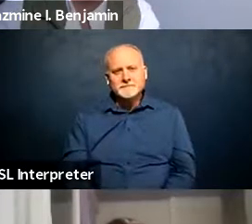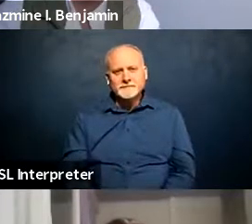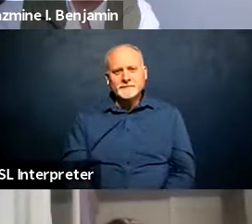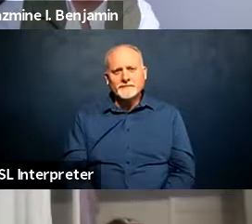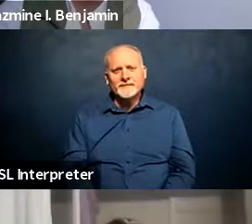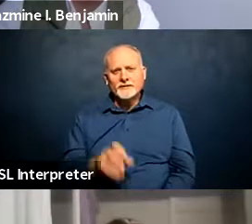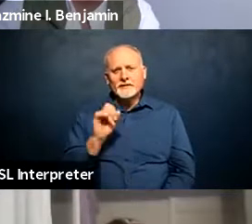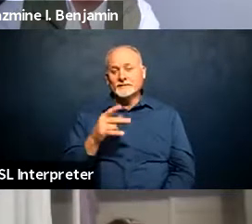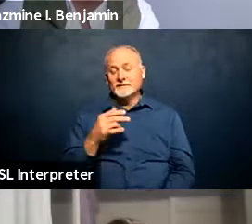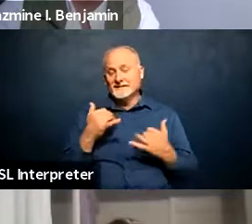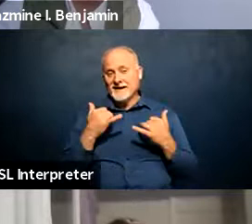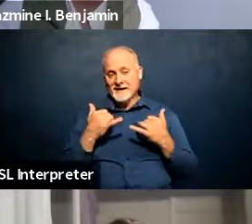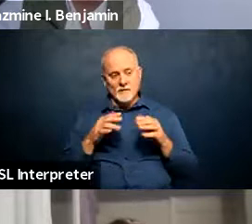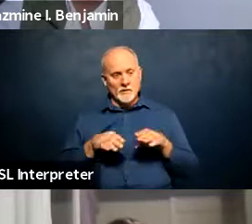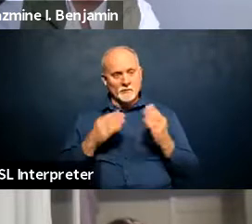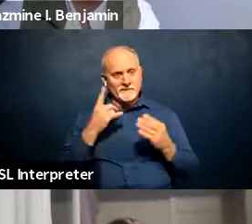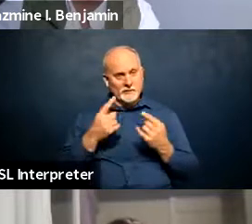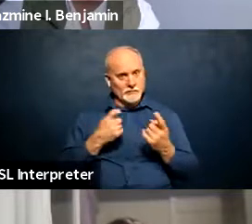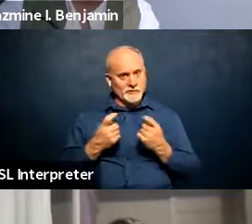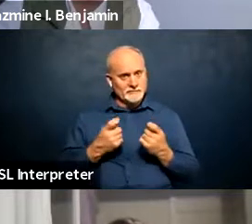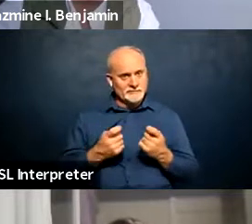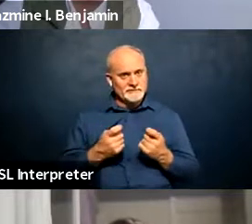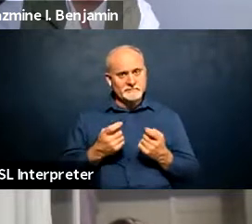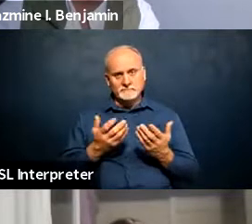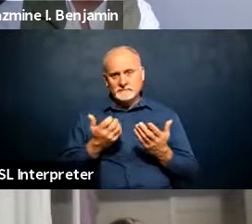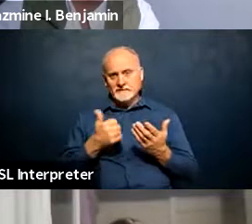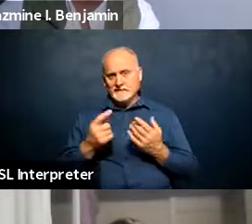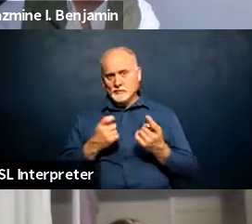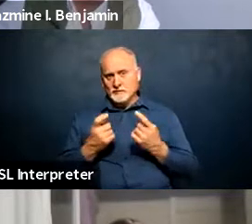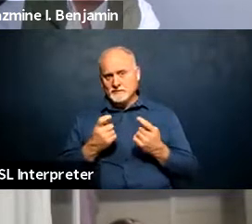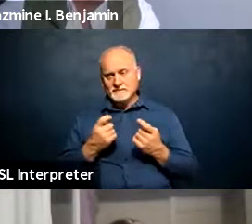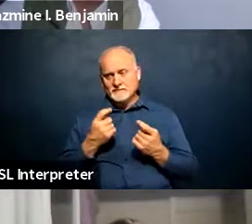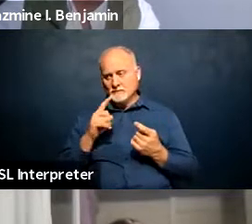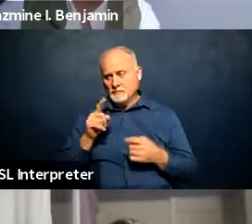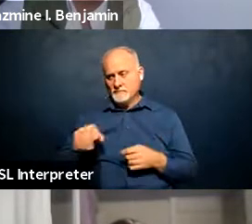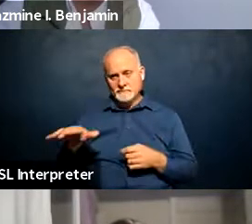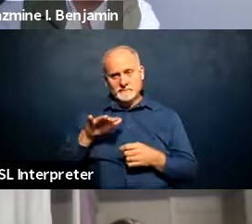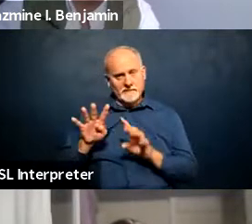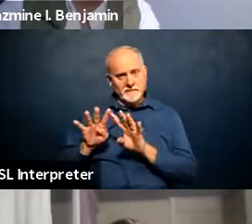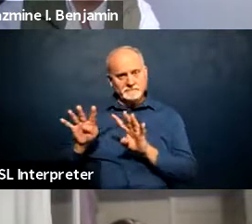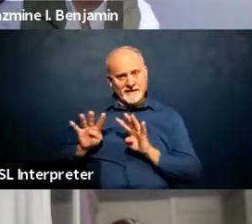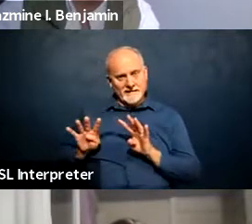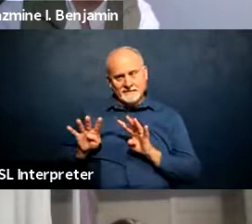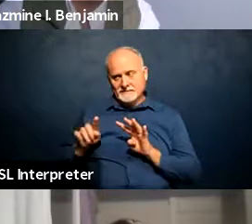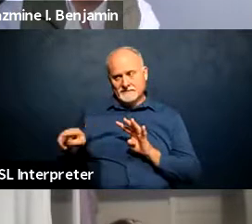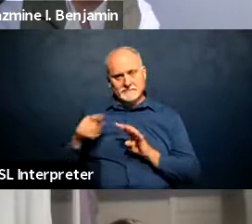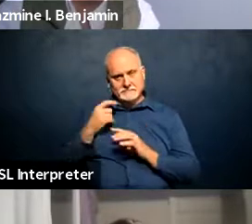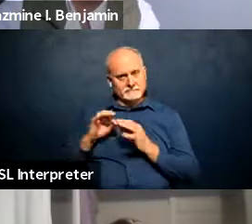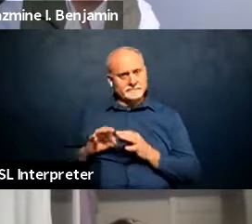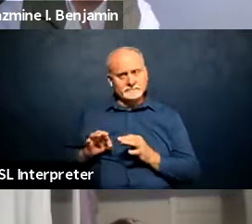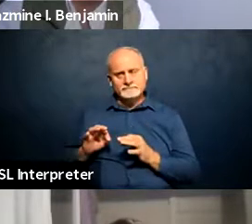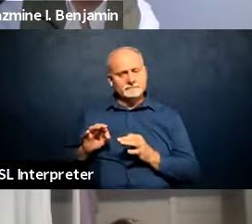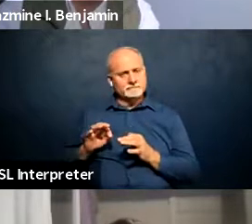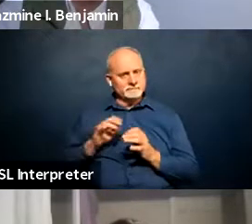All right, so we're gonna open it up for some questions. If you have a question for any of our panelists in the room, we're happy